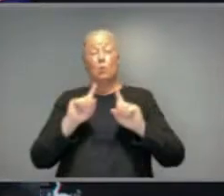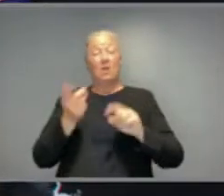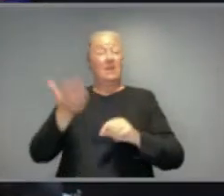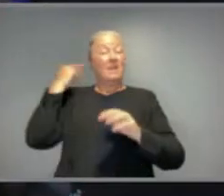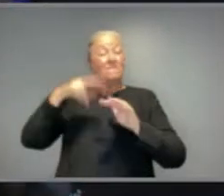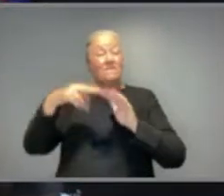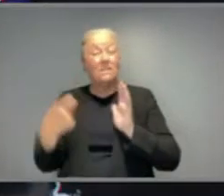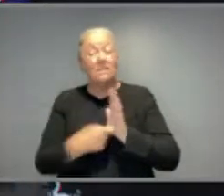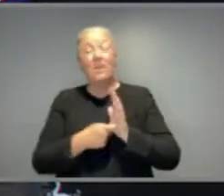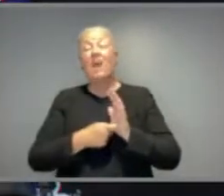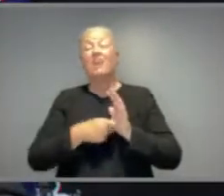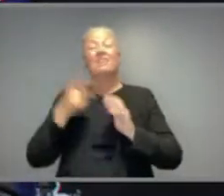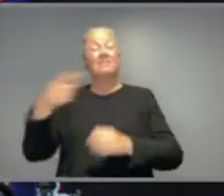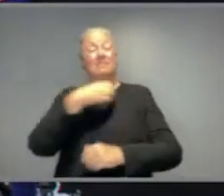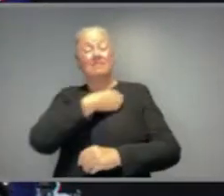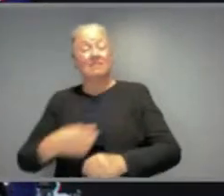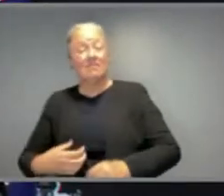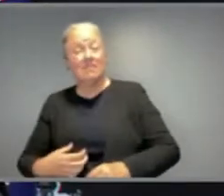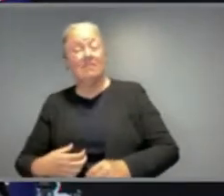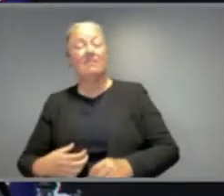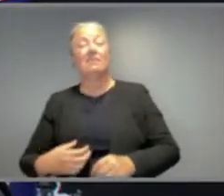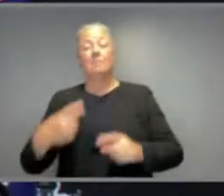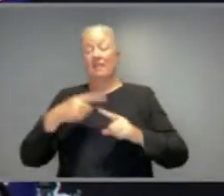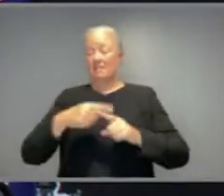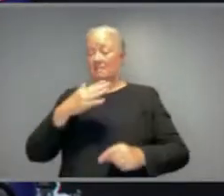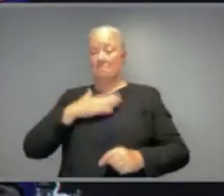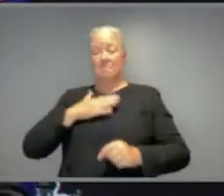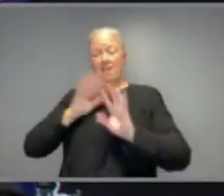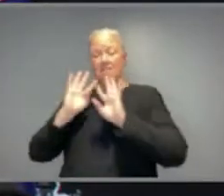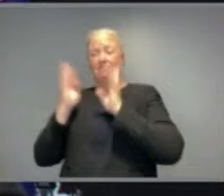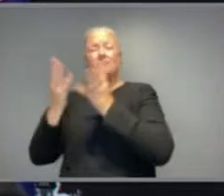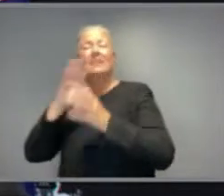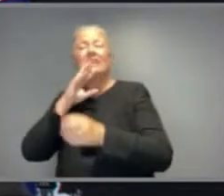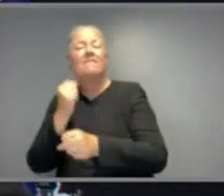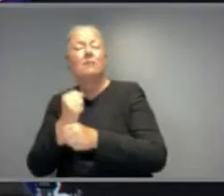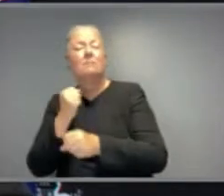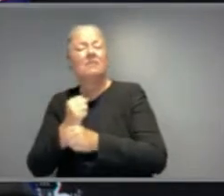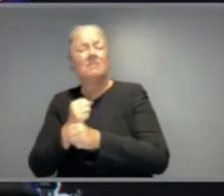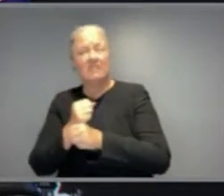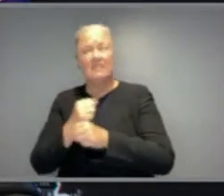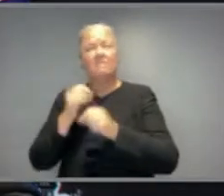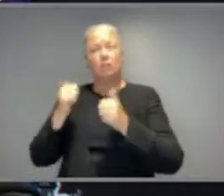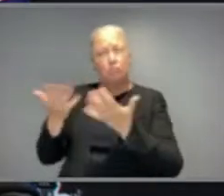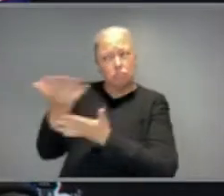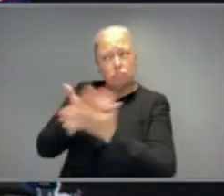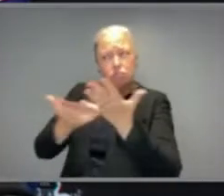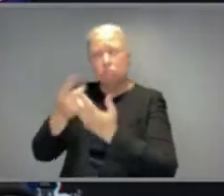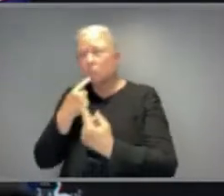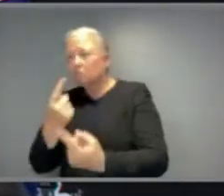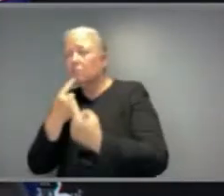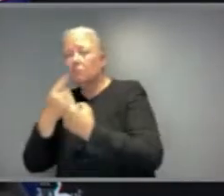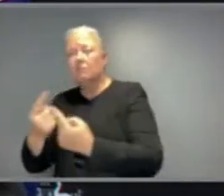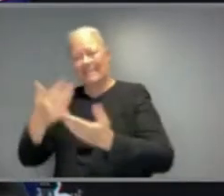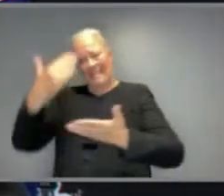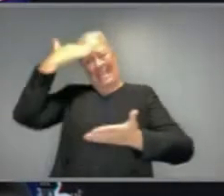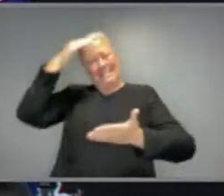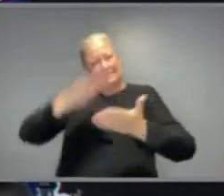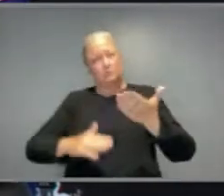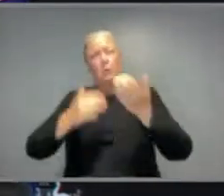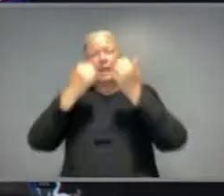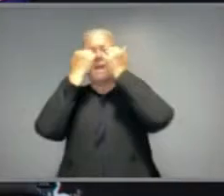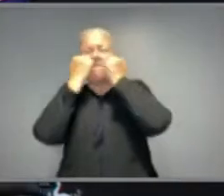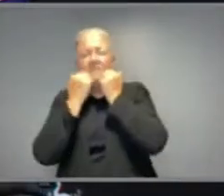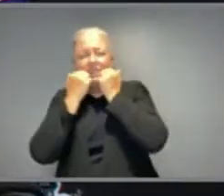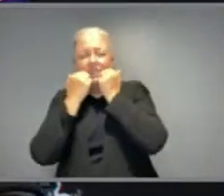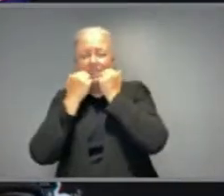Ministers, and that my Cabinet has heard. And I think that information, that expert evidence, backs in